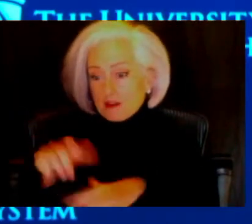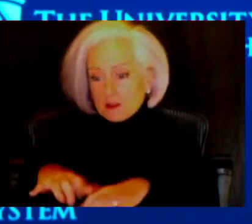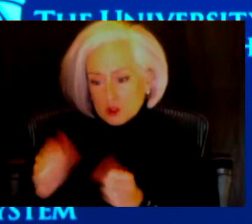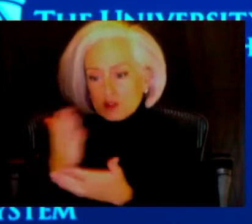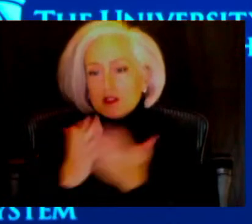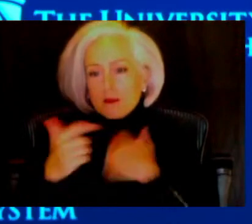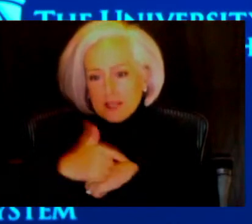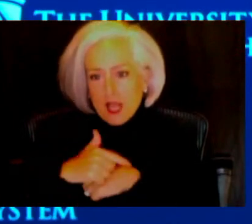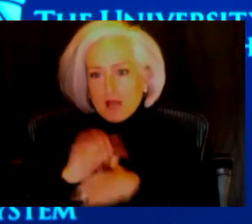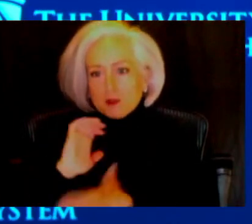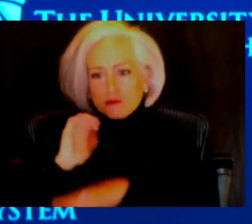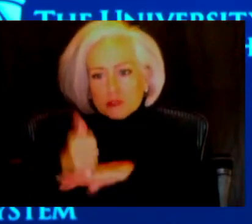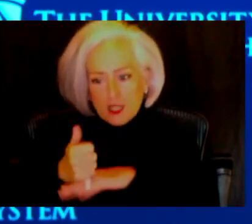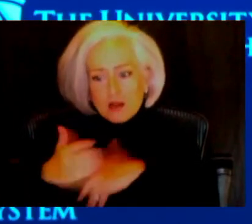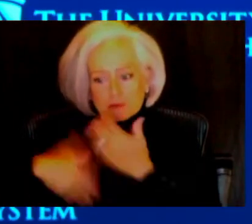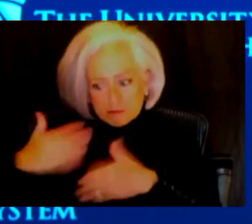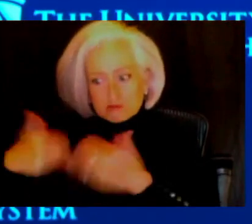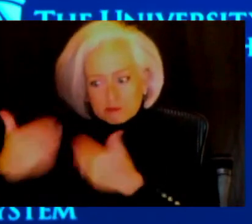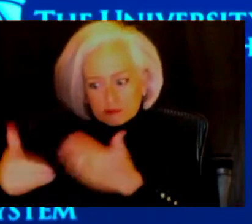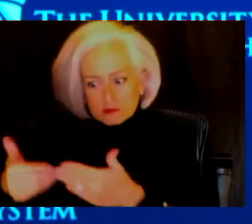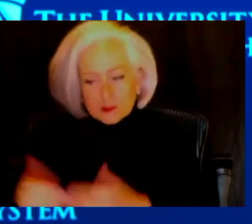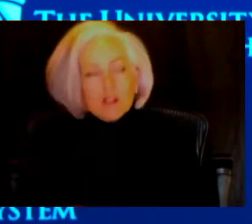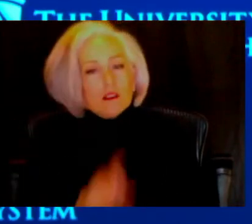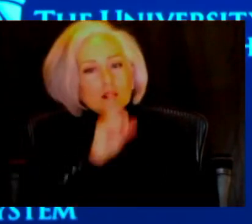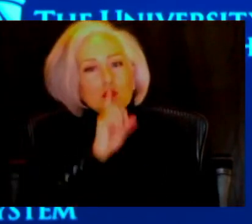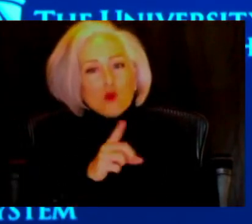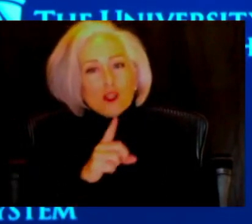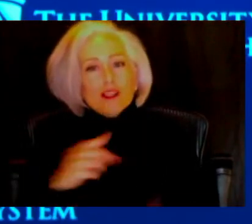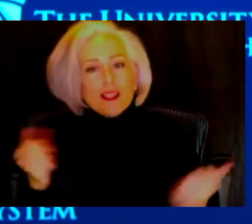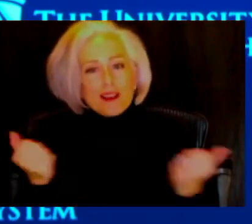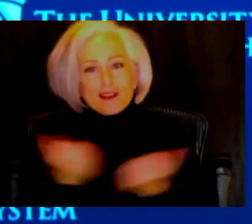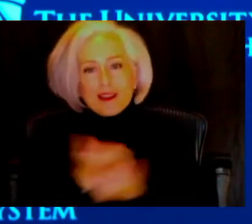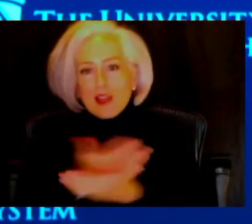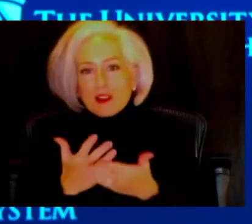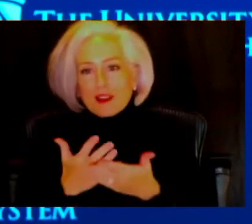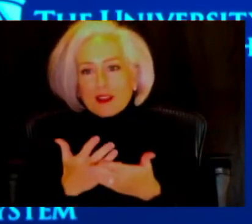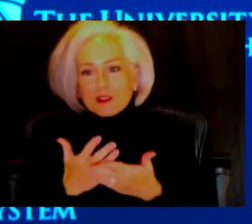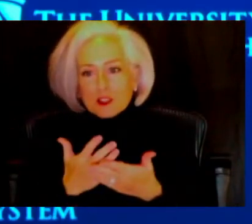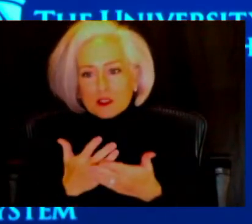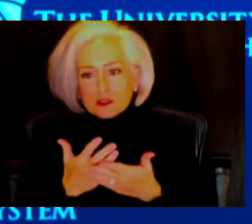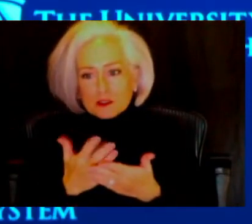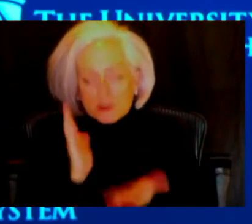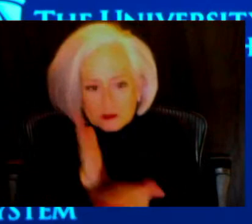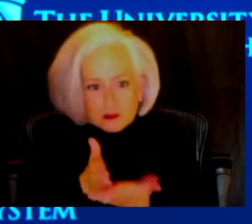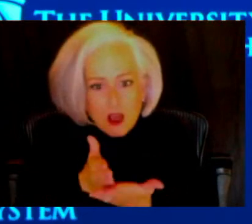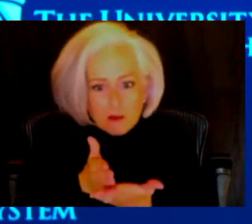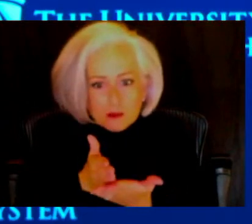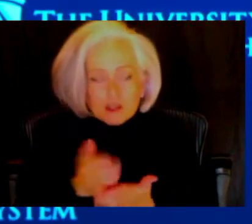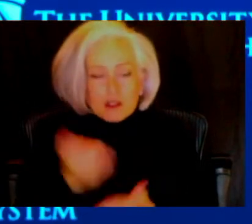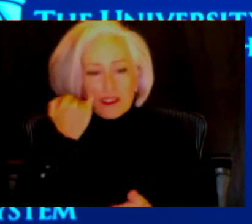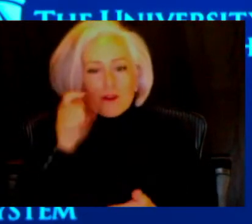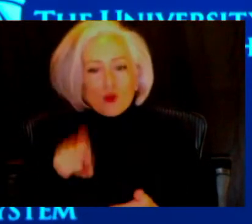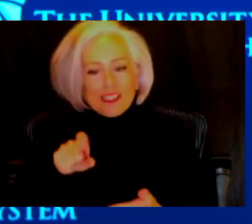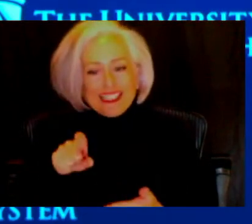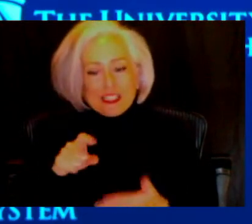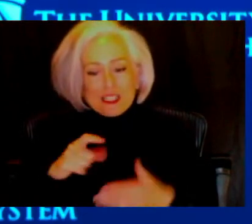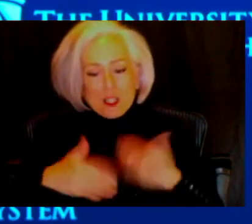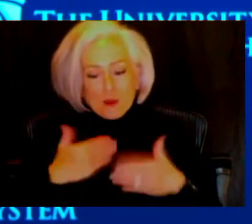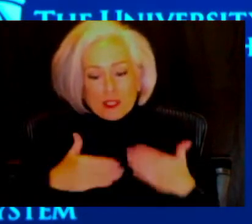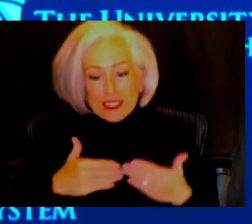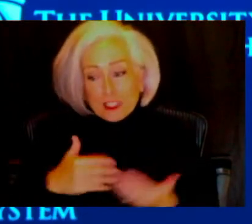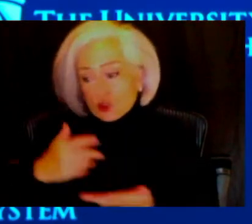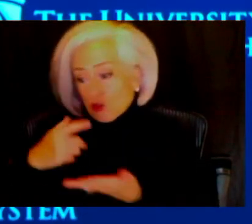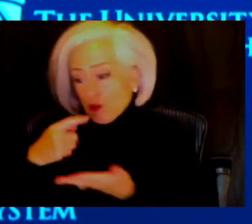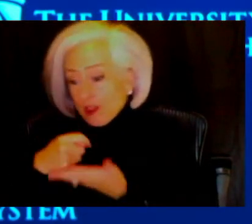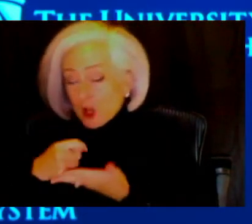up. And so really everything just ground to a halt. If you had procedures you need to have done, or if you needed therapy or any of those